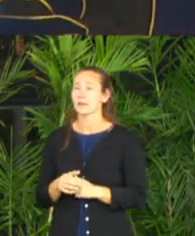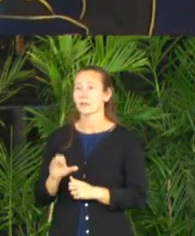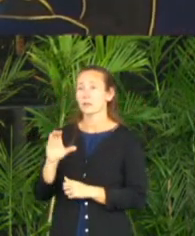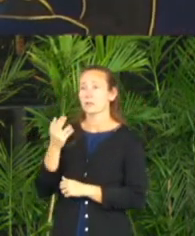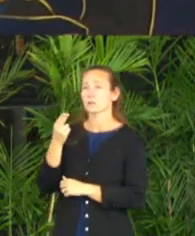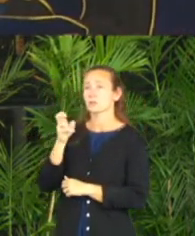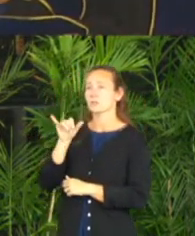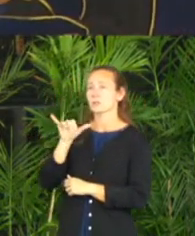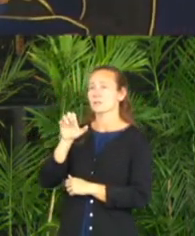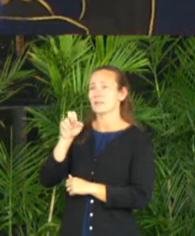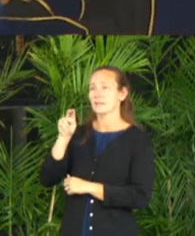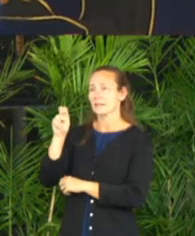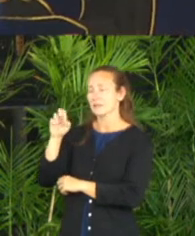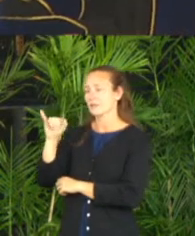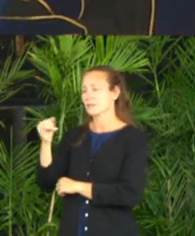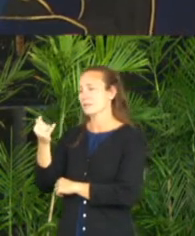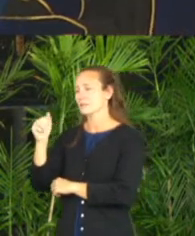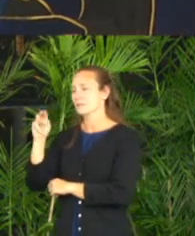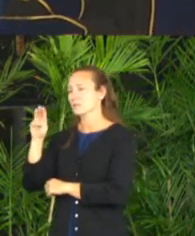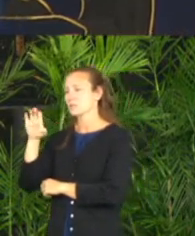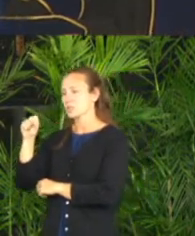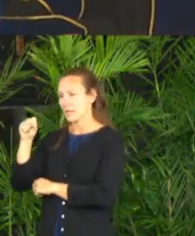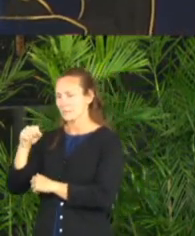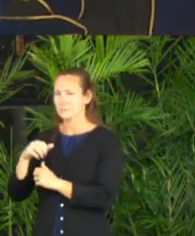Cheyenne Elizabeth James,